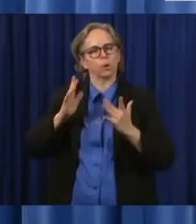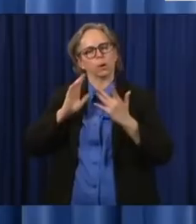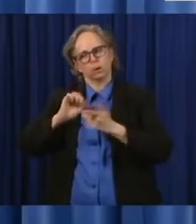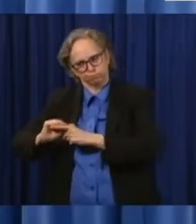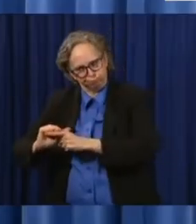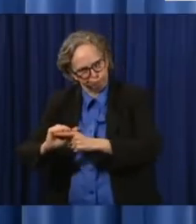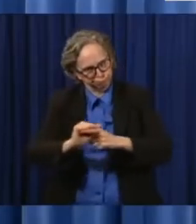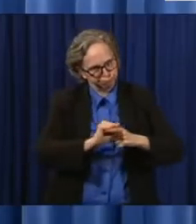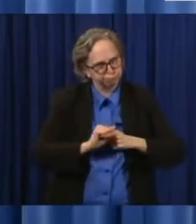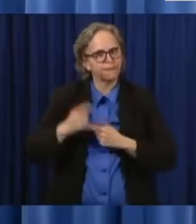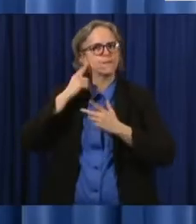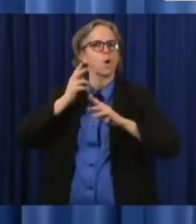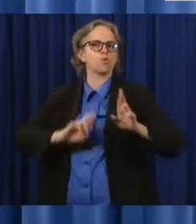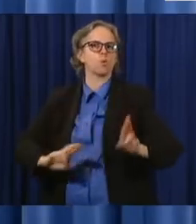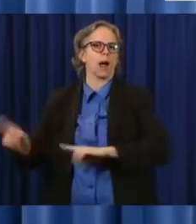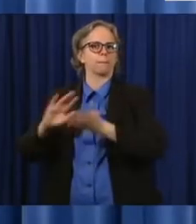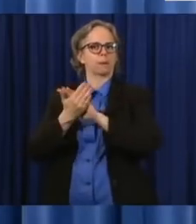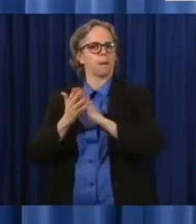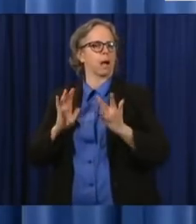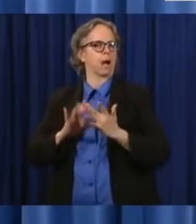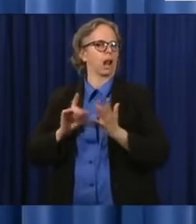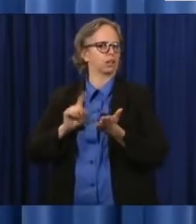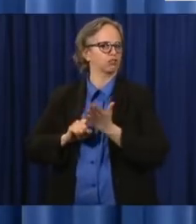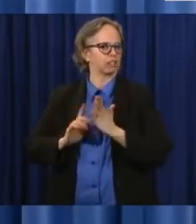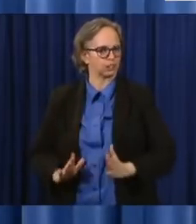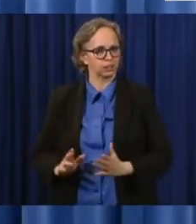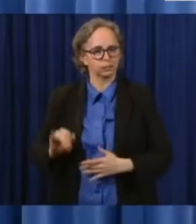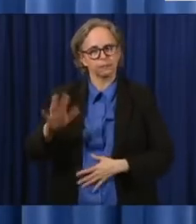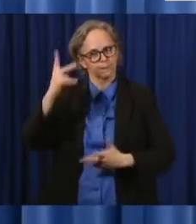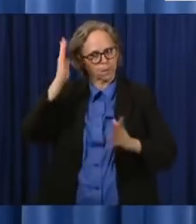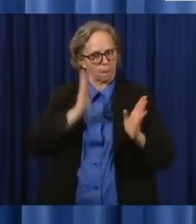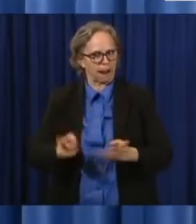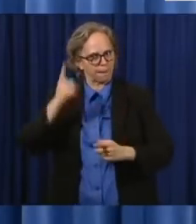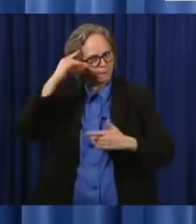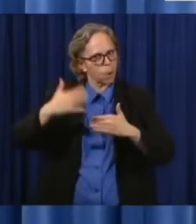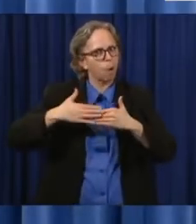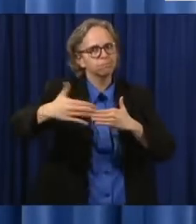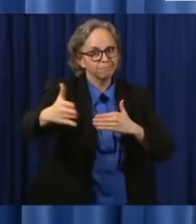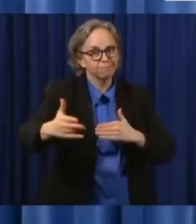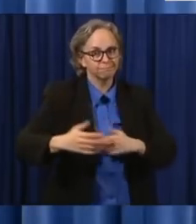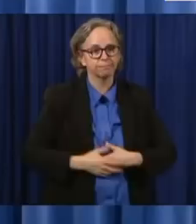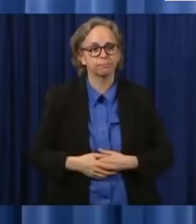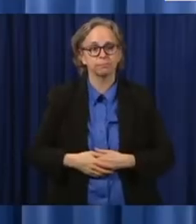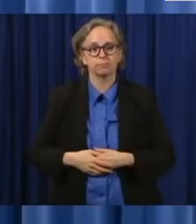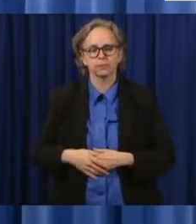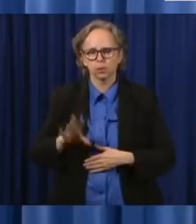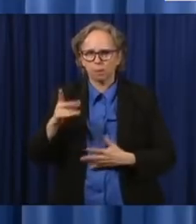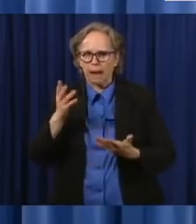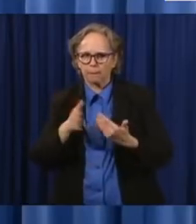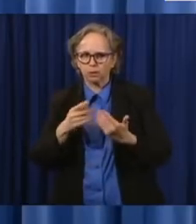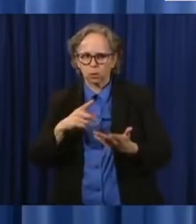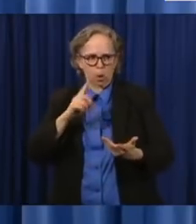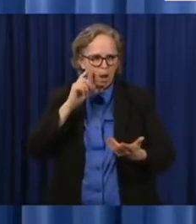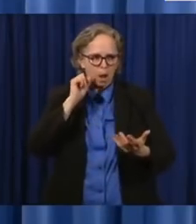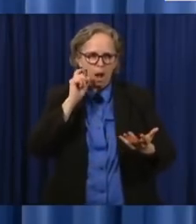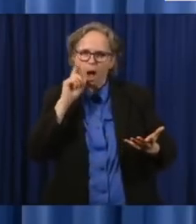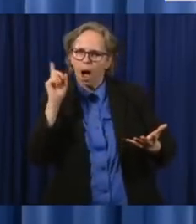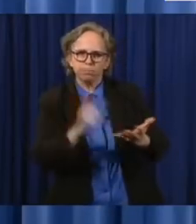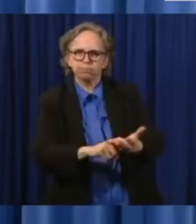we look to where we're going in the next few months, in our ability to search out the virus, to separate it,